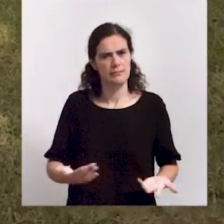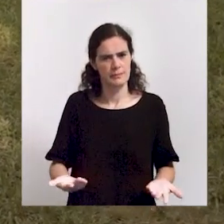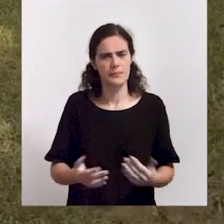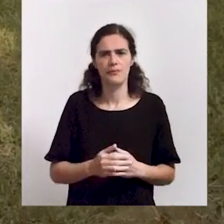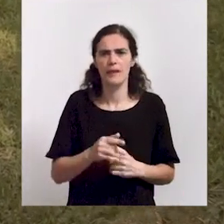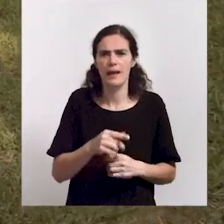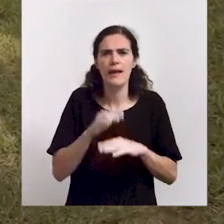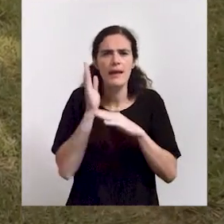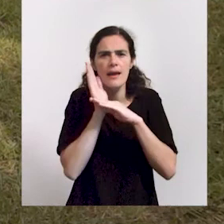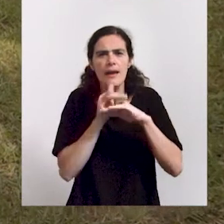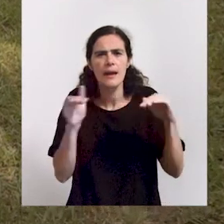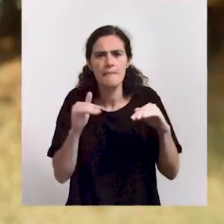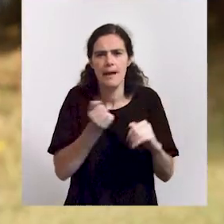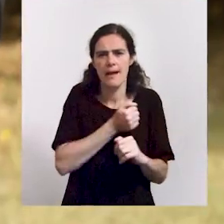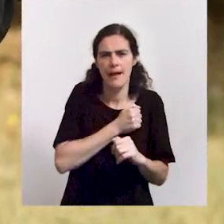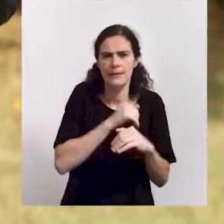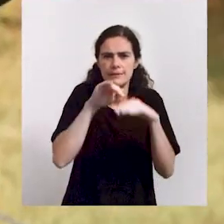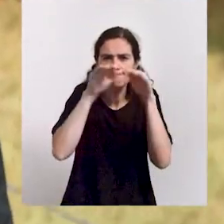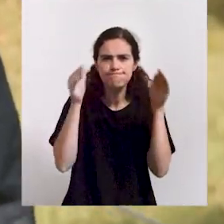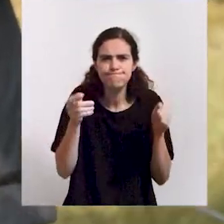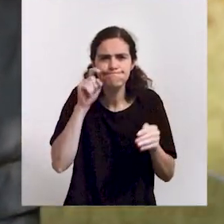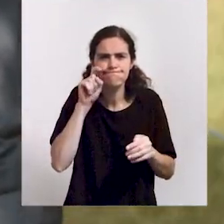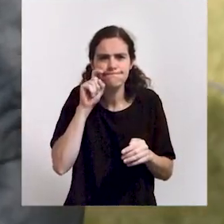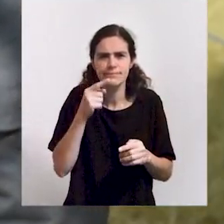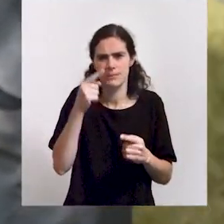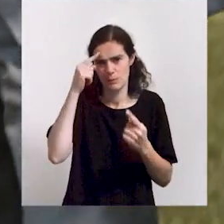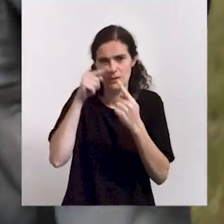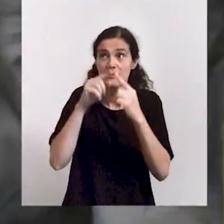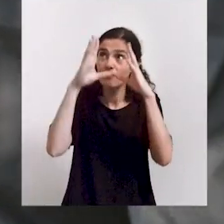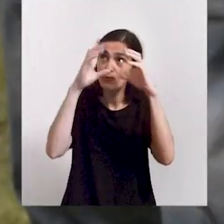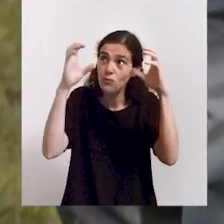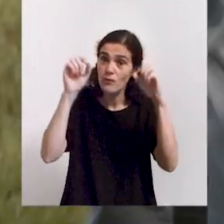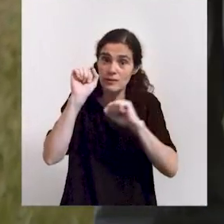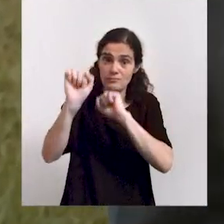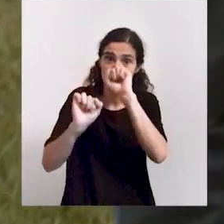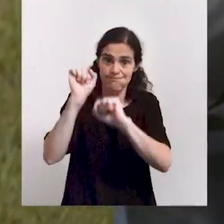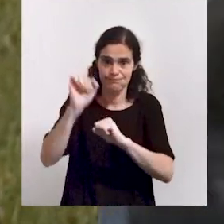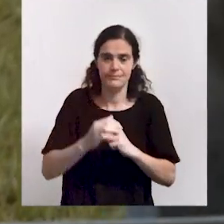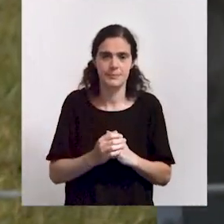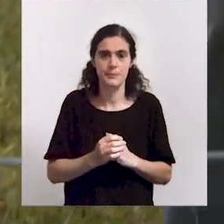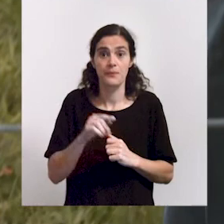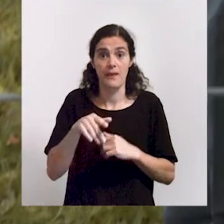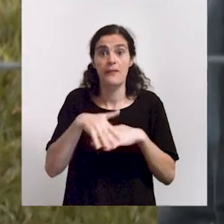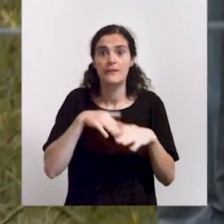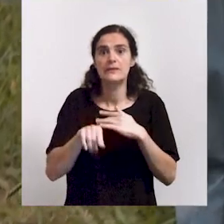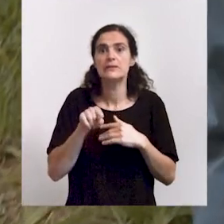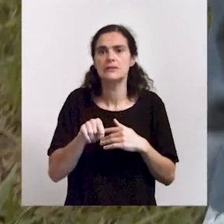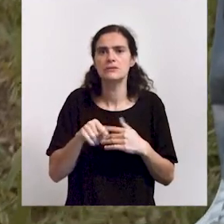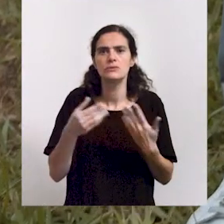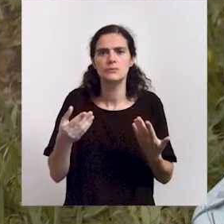it's a house, it's a shelter for the clouds. By doing so, of course, in a